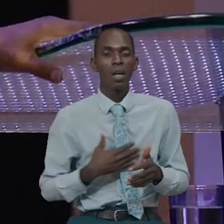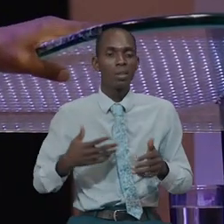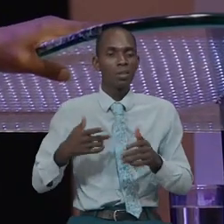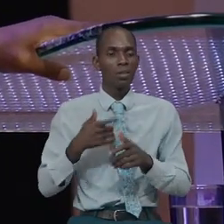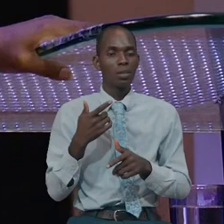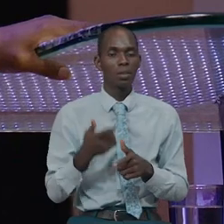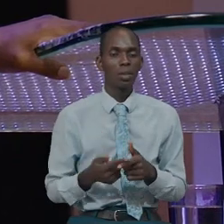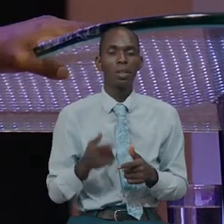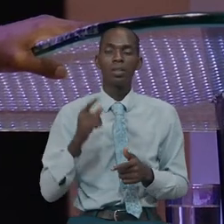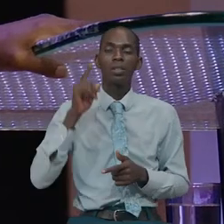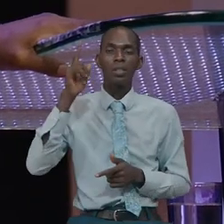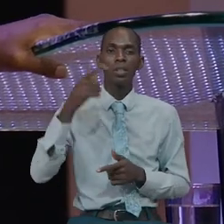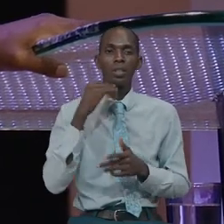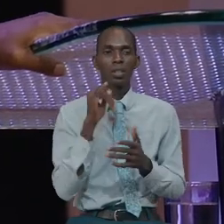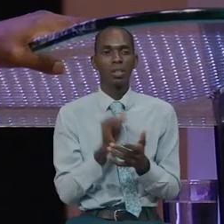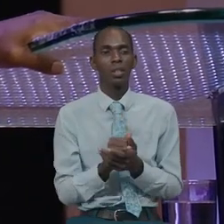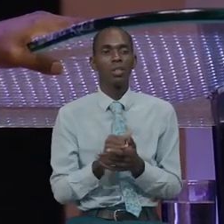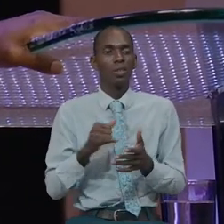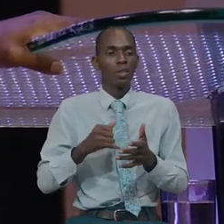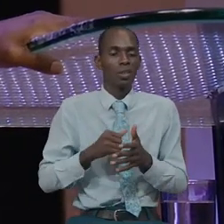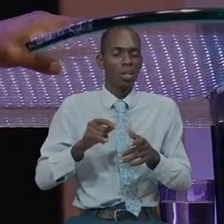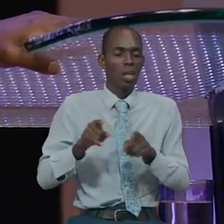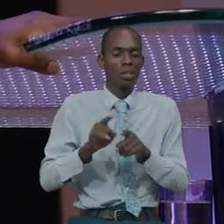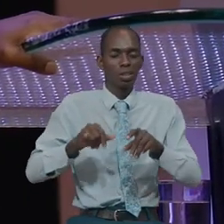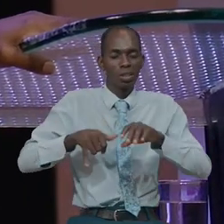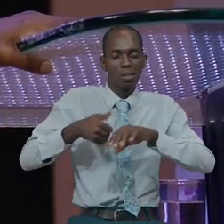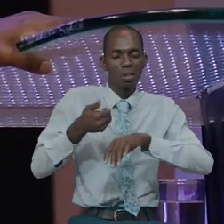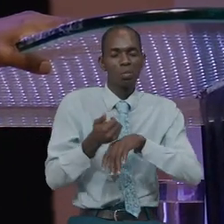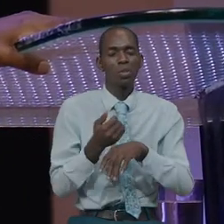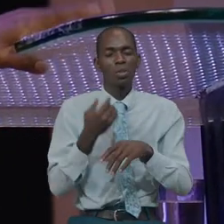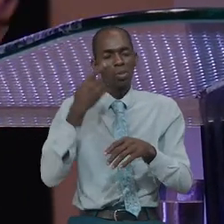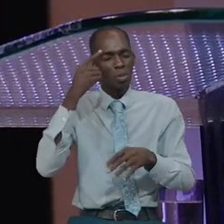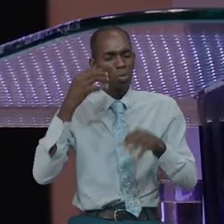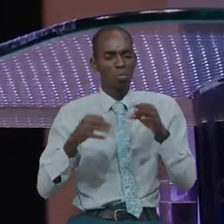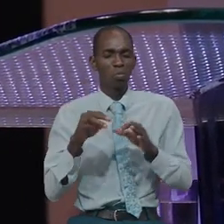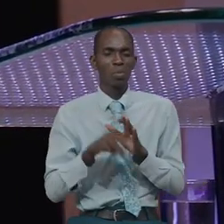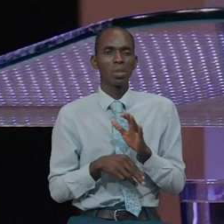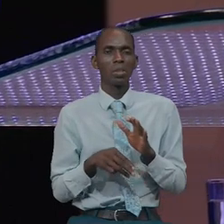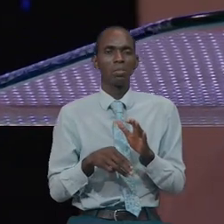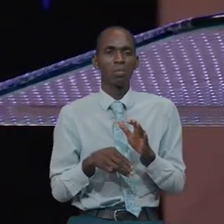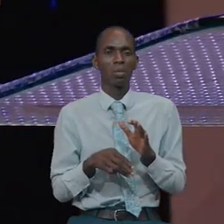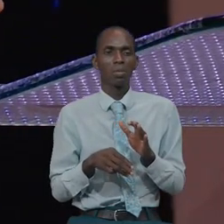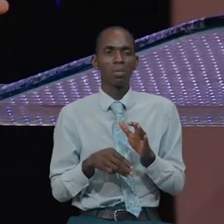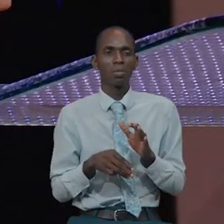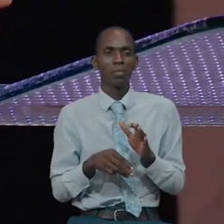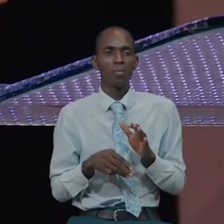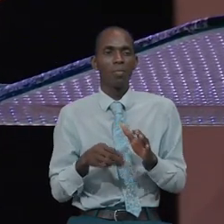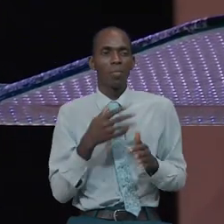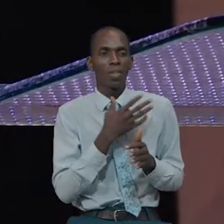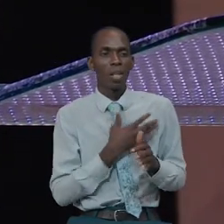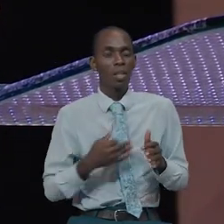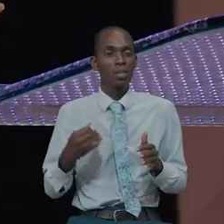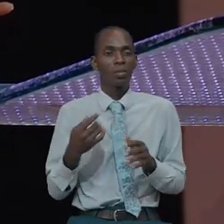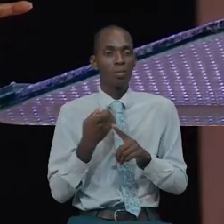says, and to establish it with justice, judgment, and with justice from